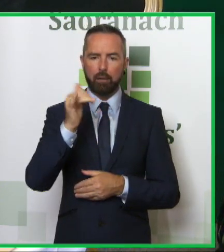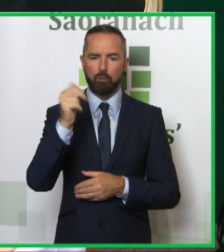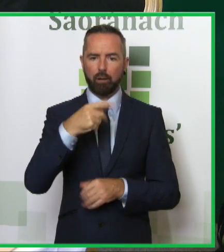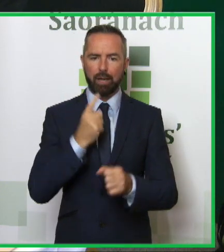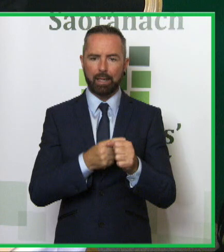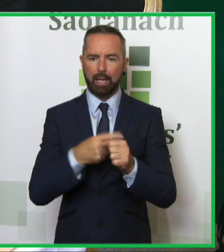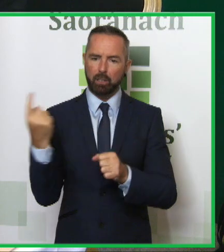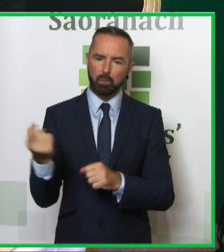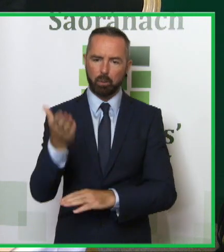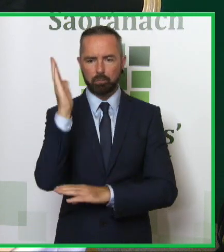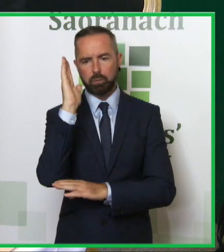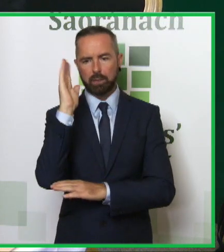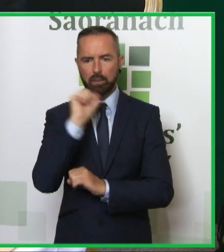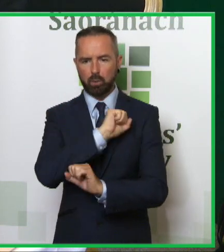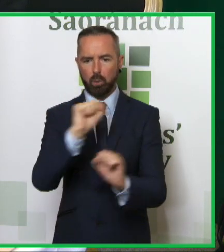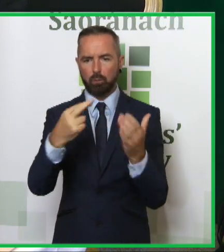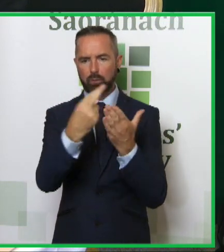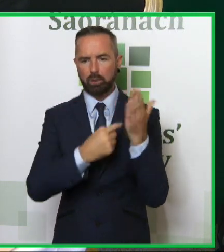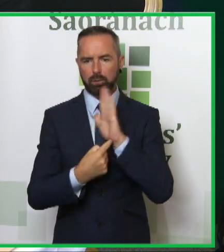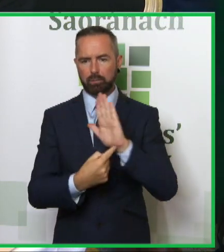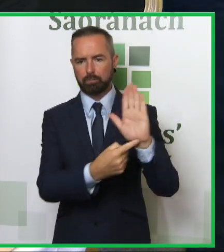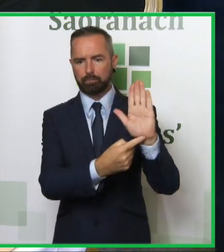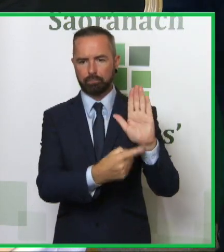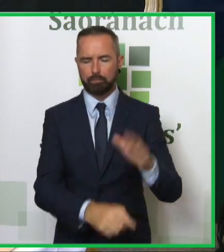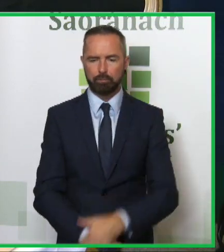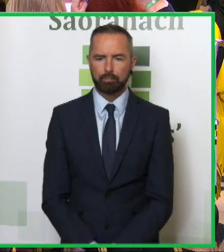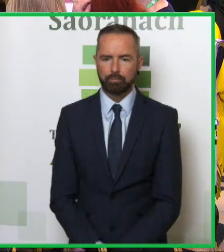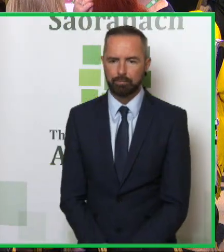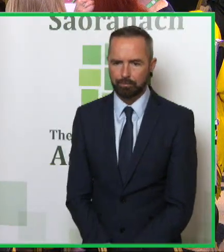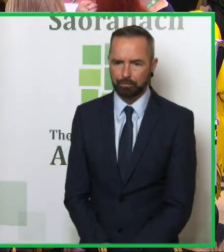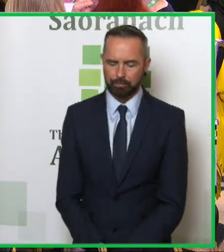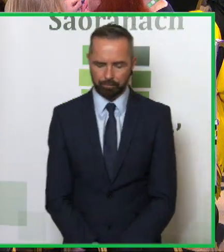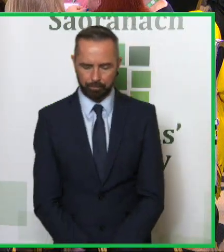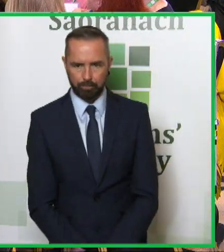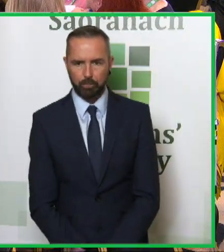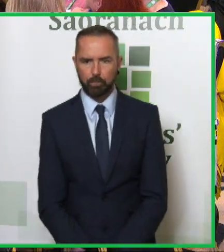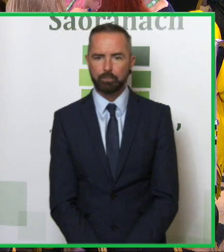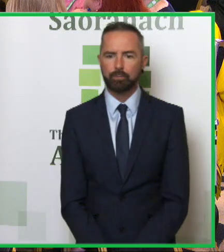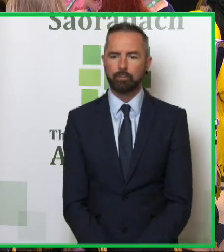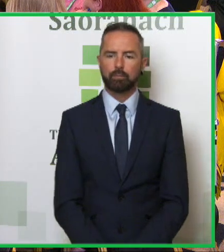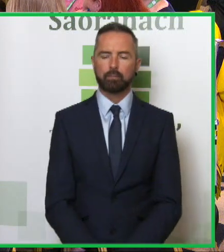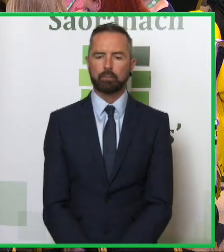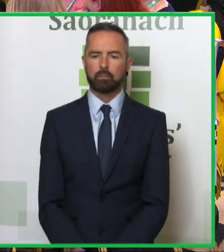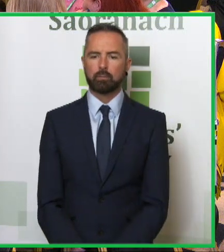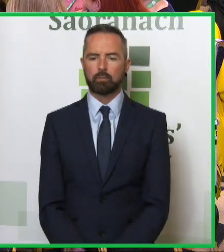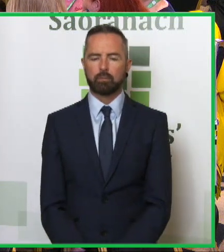present the results of the ballot and the process we got through to get the result. Thanks, Kieran. Yeah.